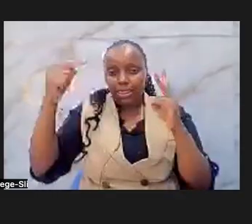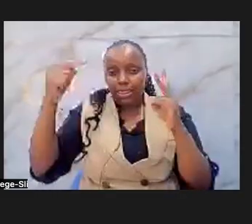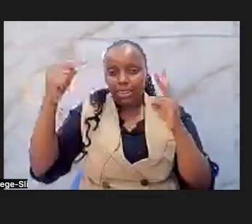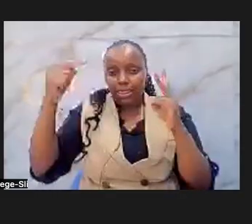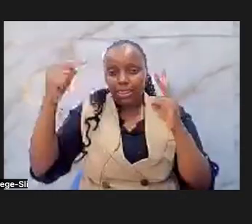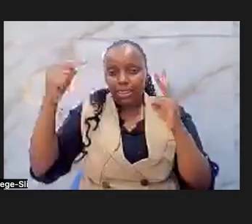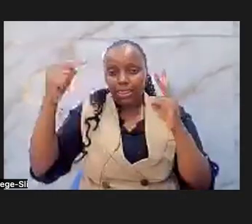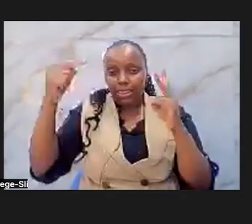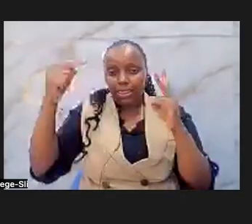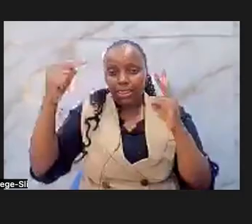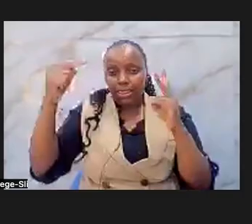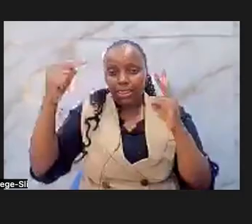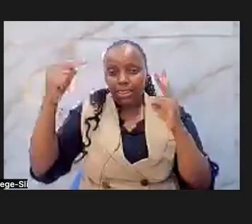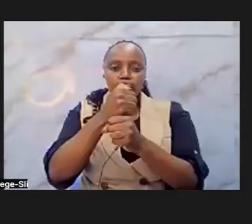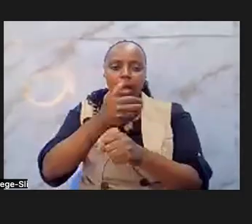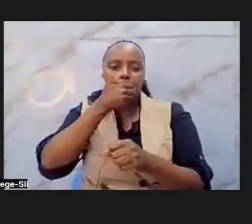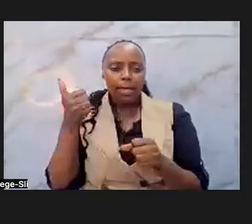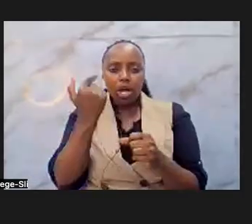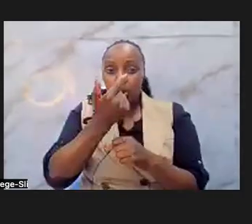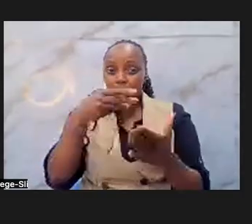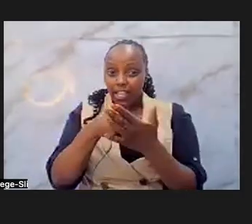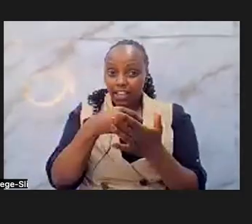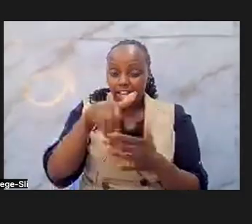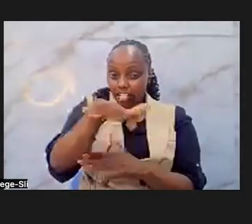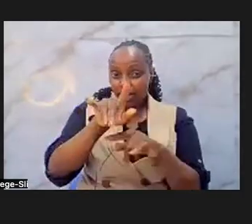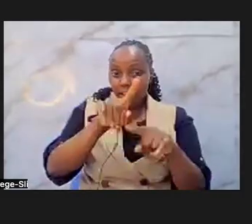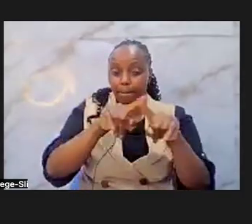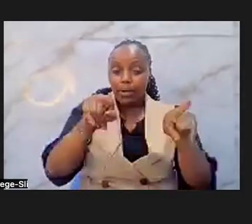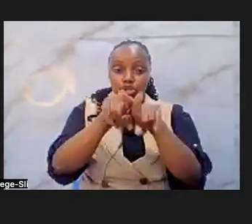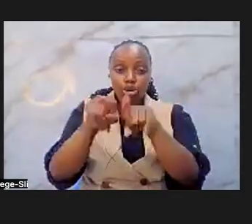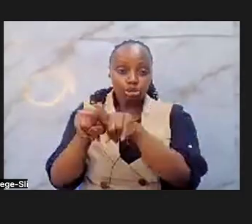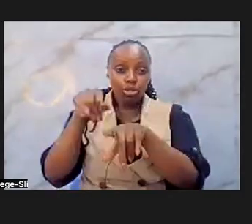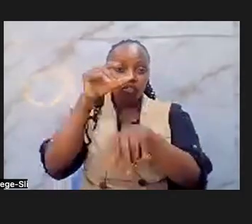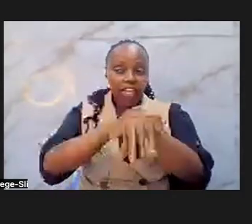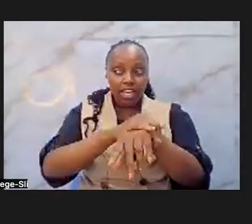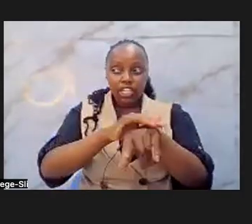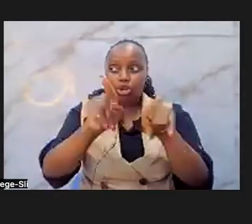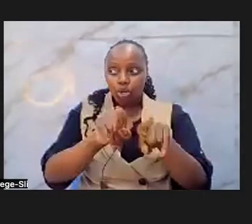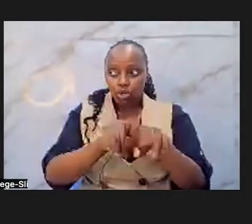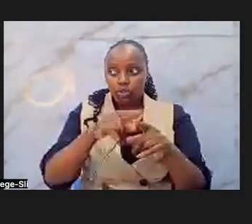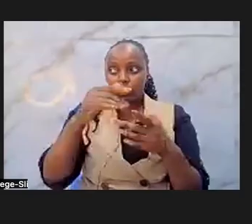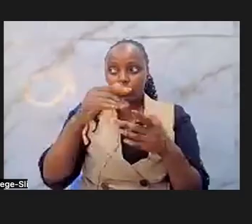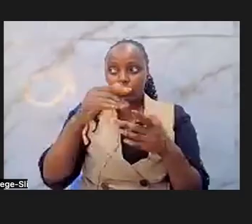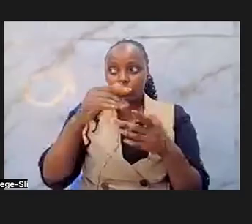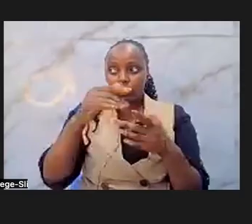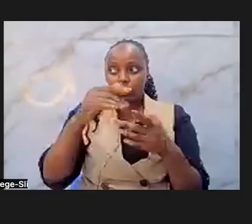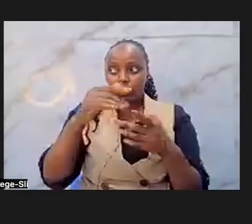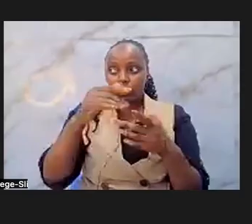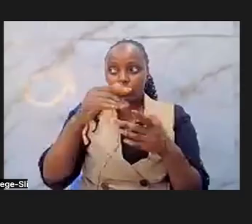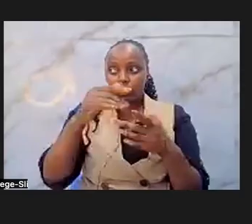not only financially, but also to acquire, to even employ, for example, a sonographer who would